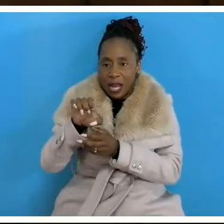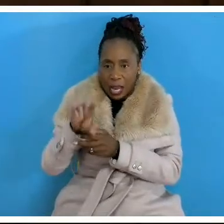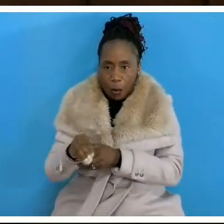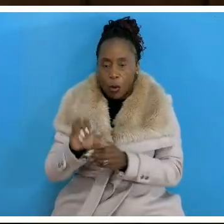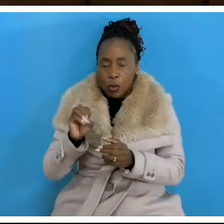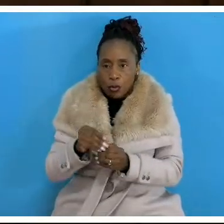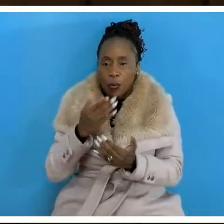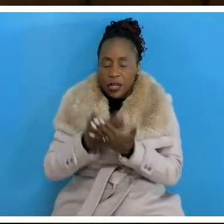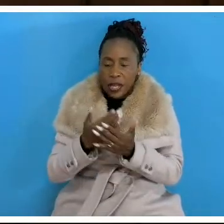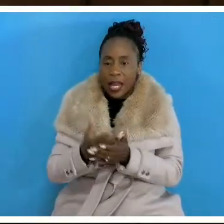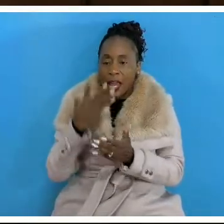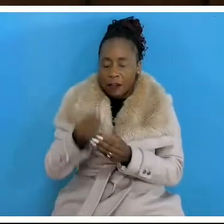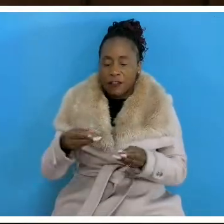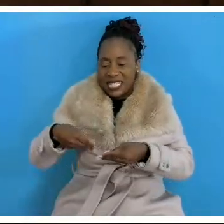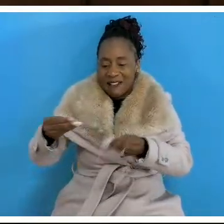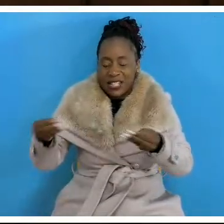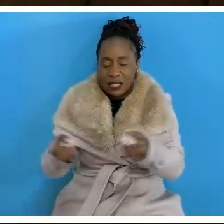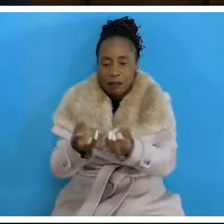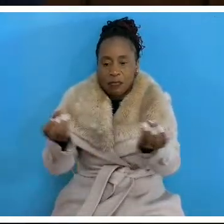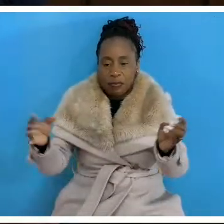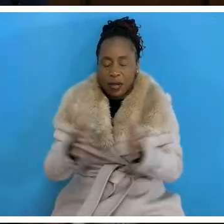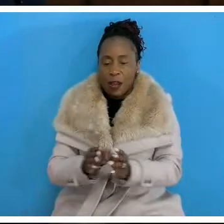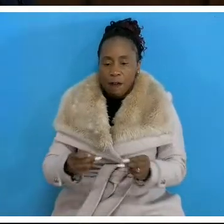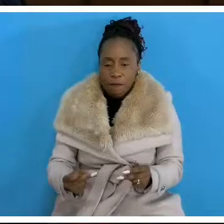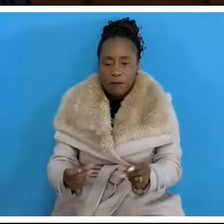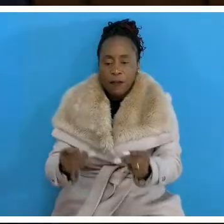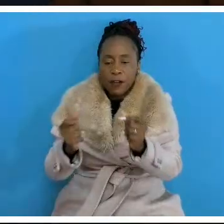service delivery moving faster. Thank you, Chair.